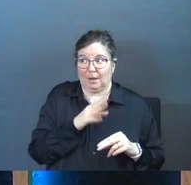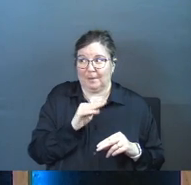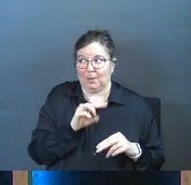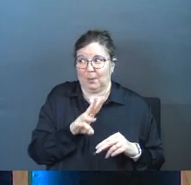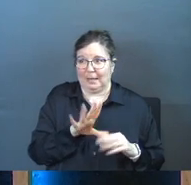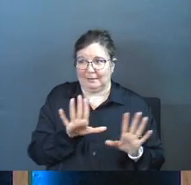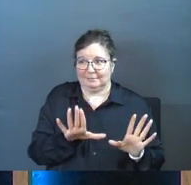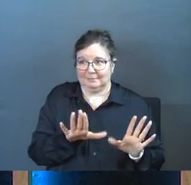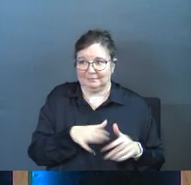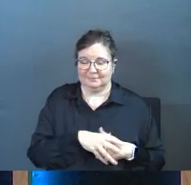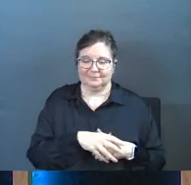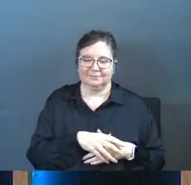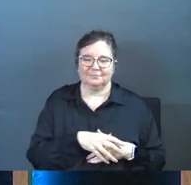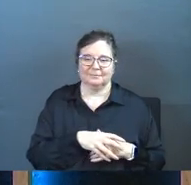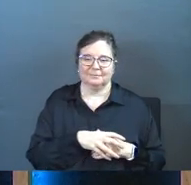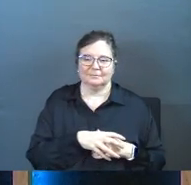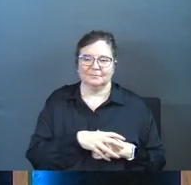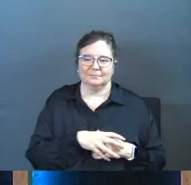way.